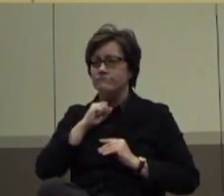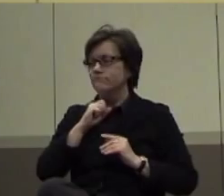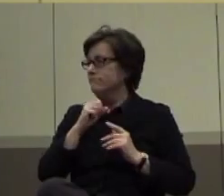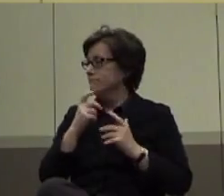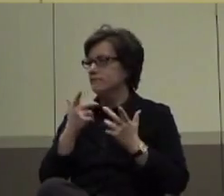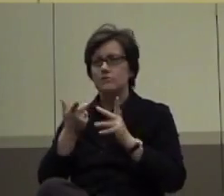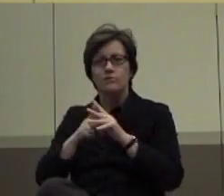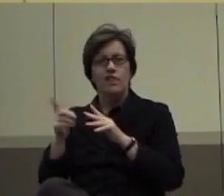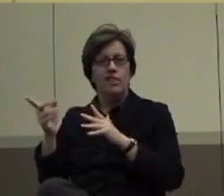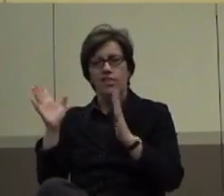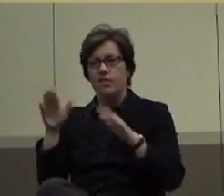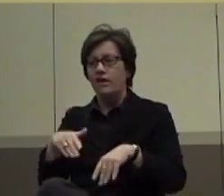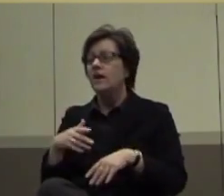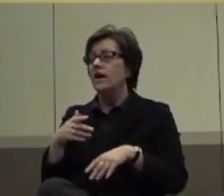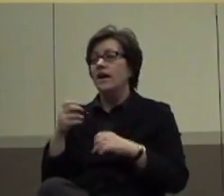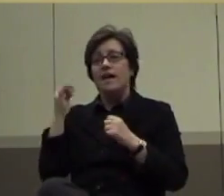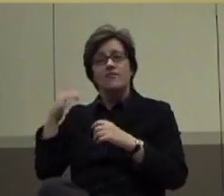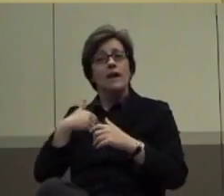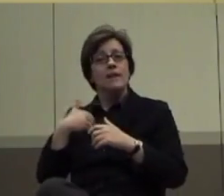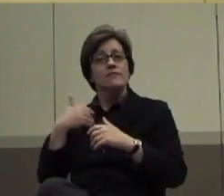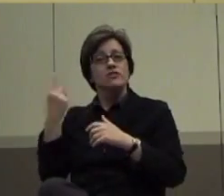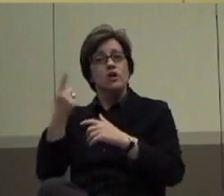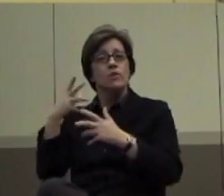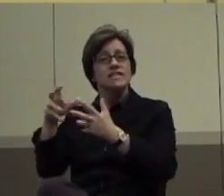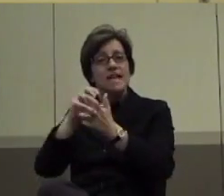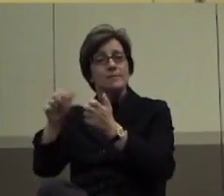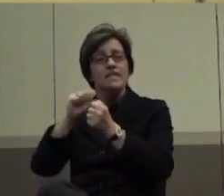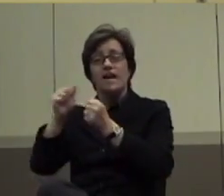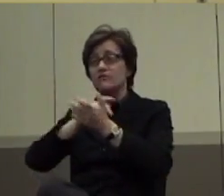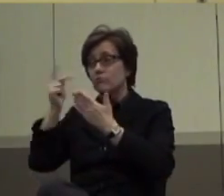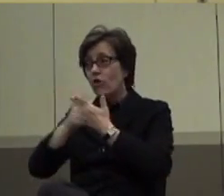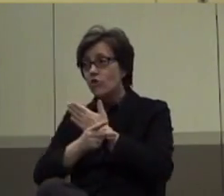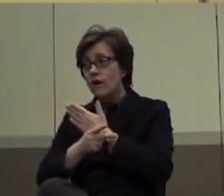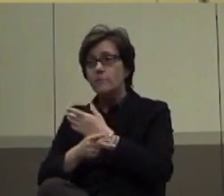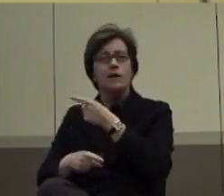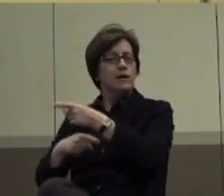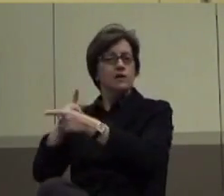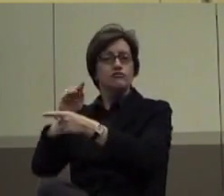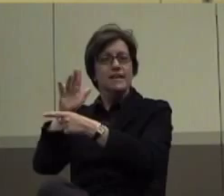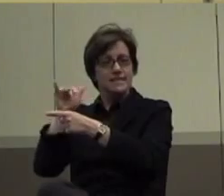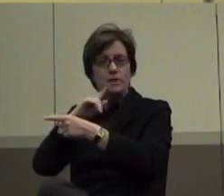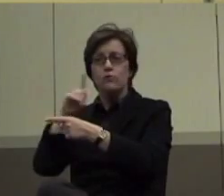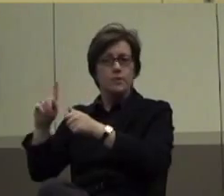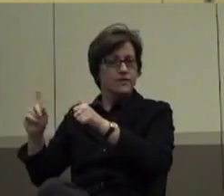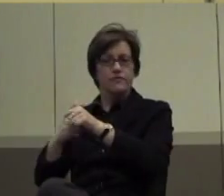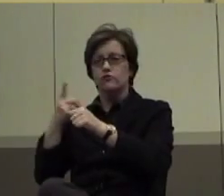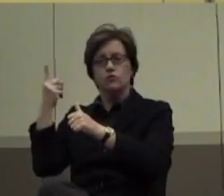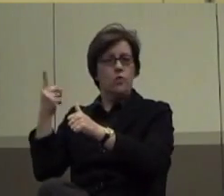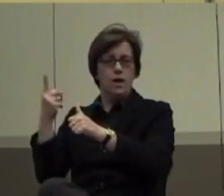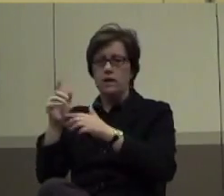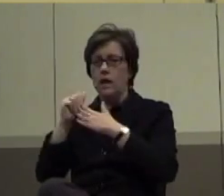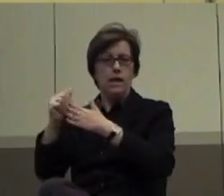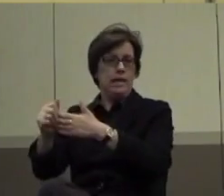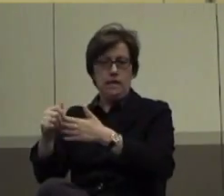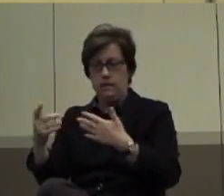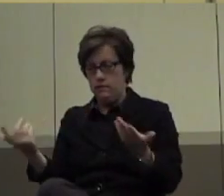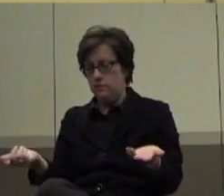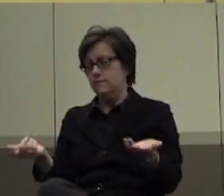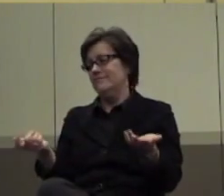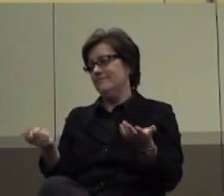Tracy right off the bat. And if I'm going to have somebody sabotage the program, Tracy's going to go for it with both feet,